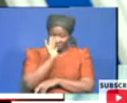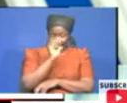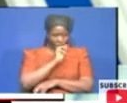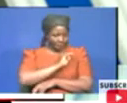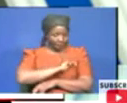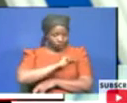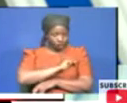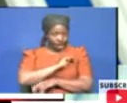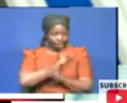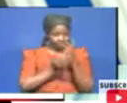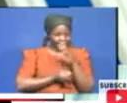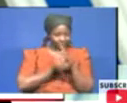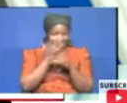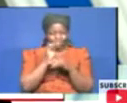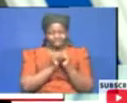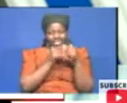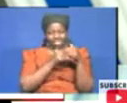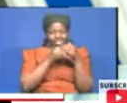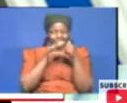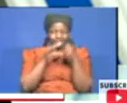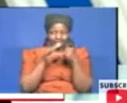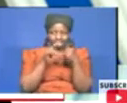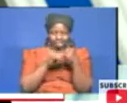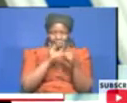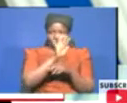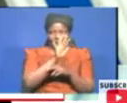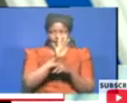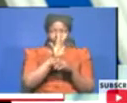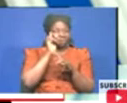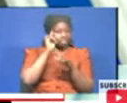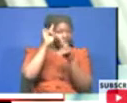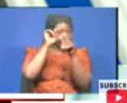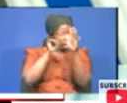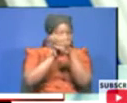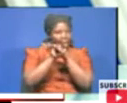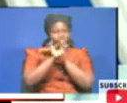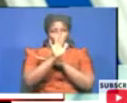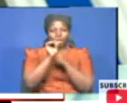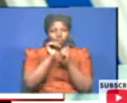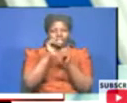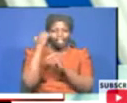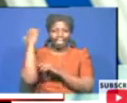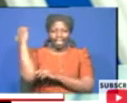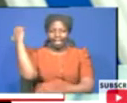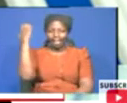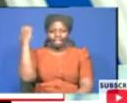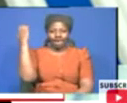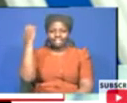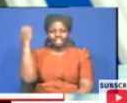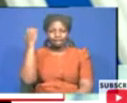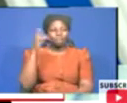set up in 1975, and the initial goal was evangelism. Start us off by telling